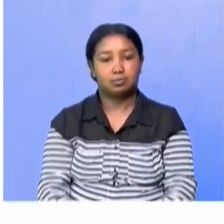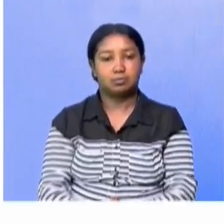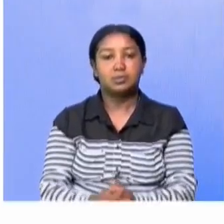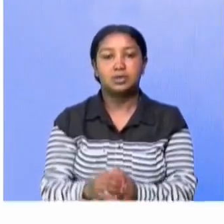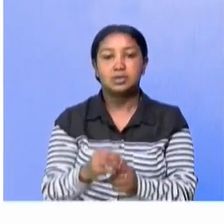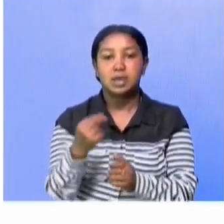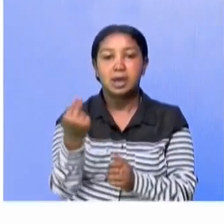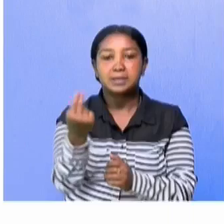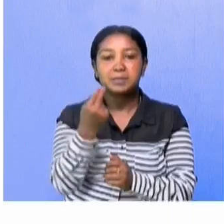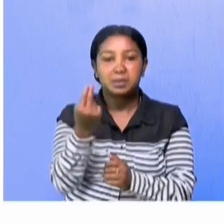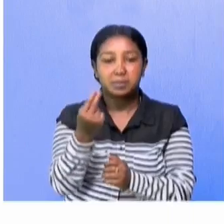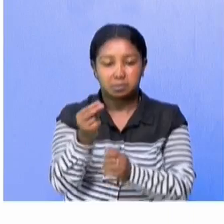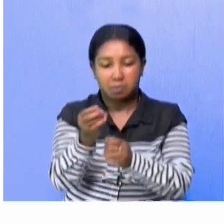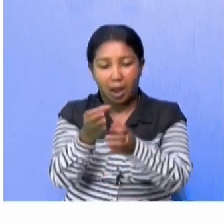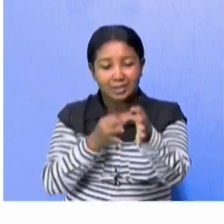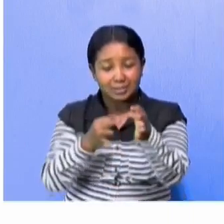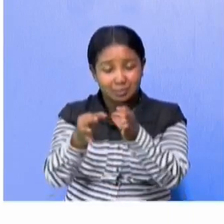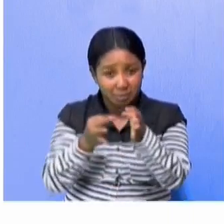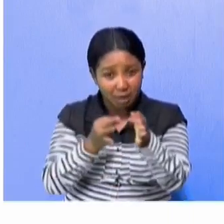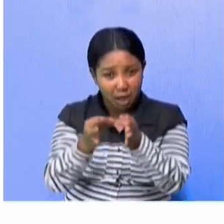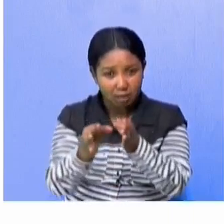explain.